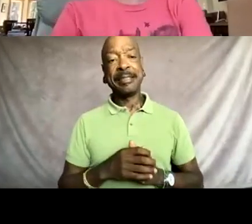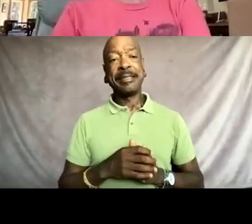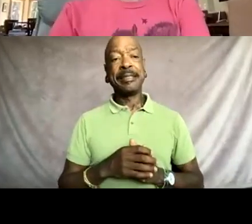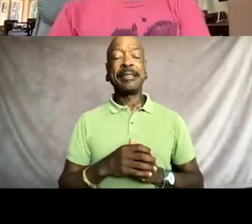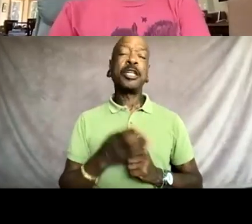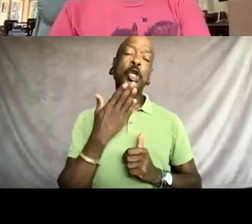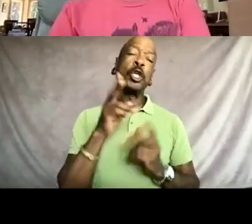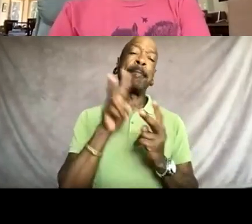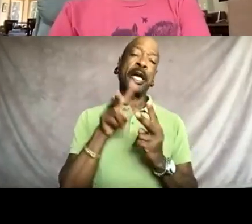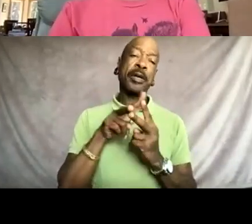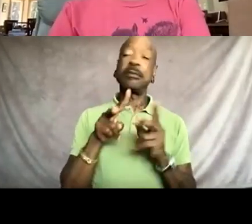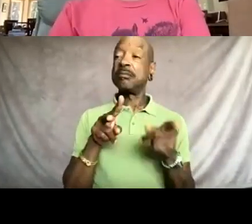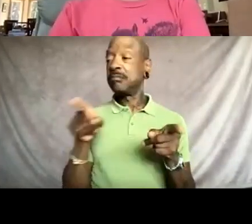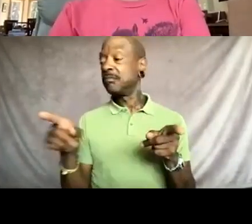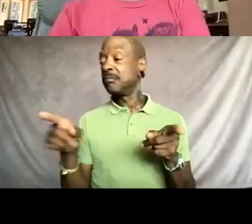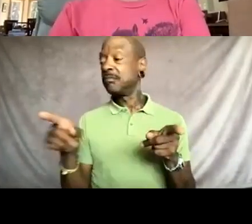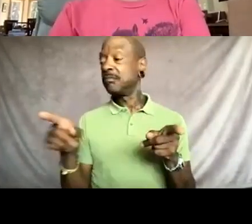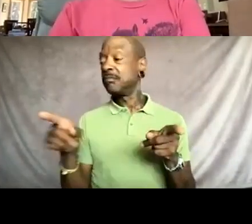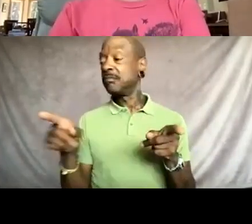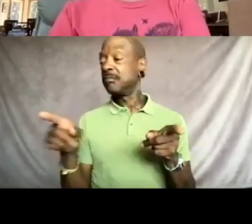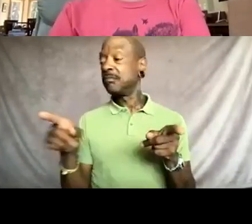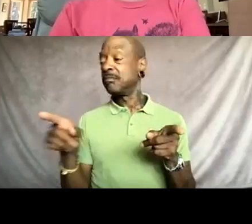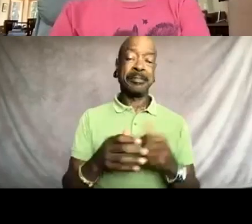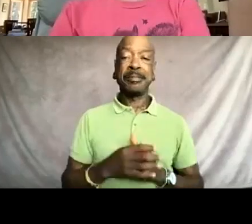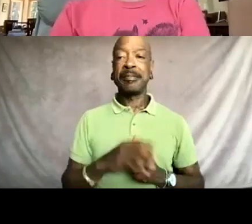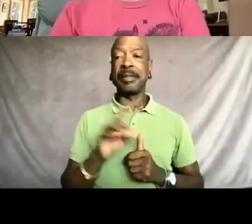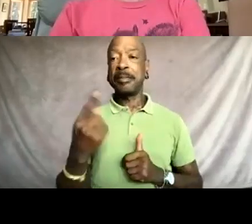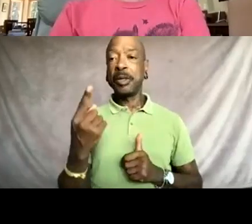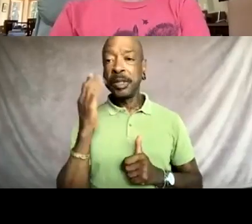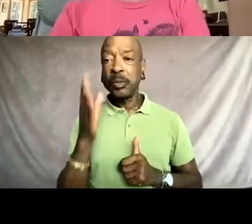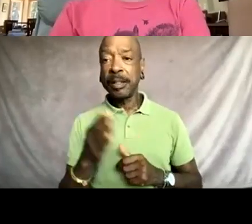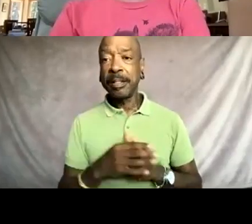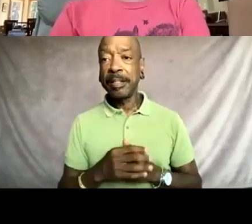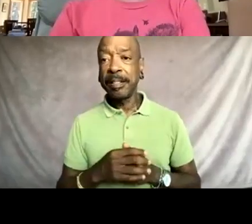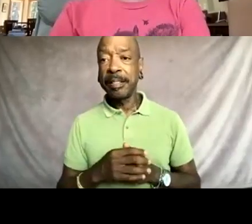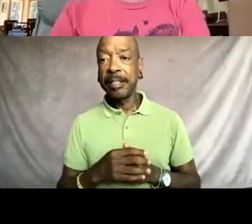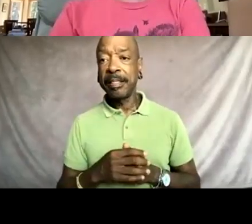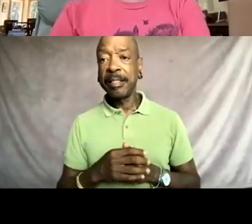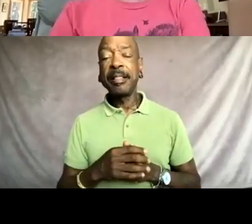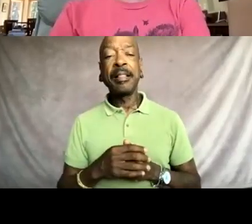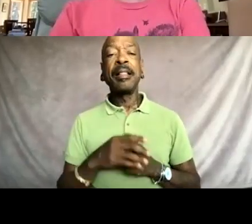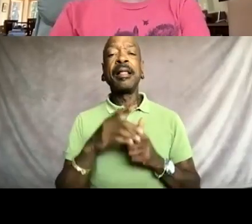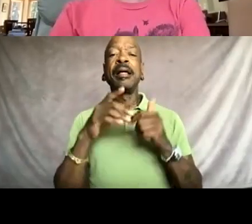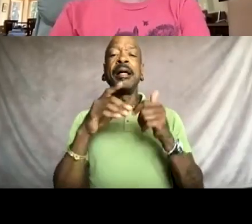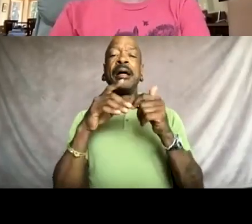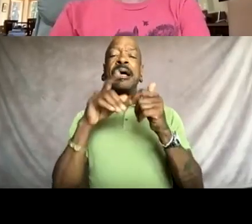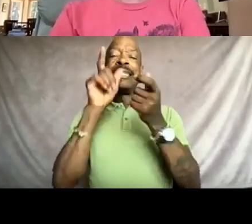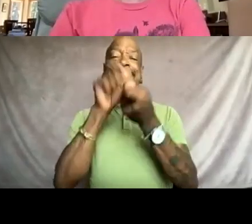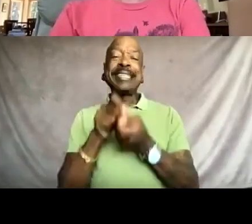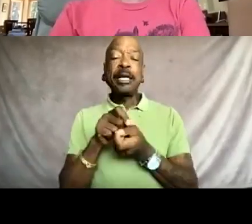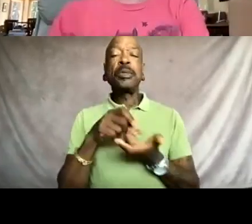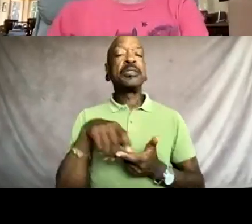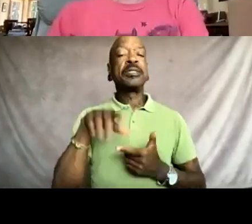pairings. And I'm only going to talk about a couple, really one of them in great detail, which is 501c3.